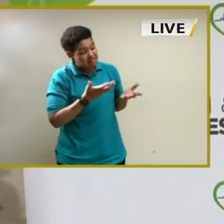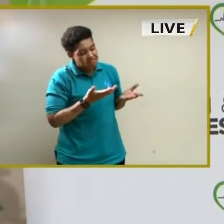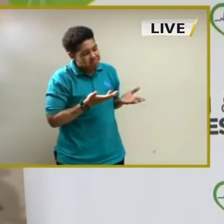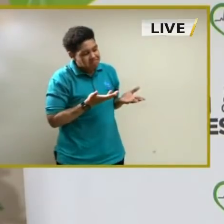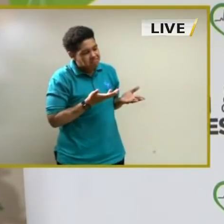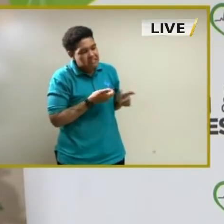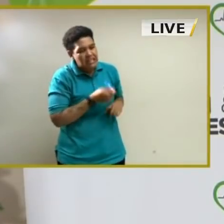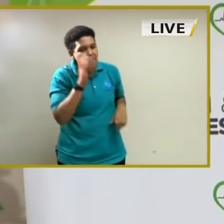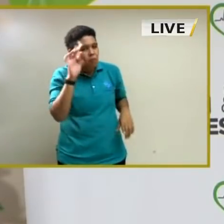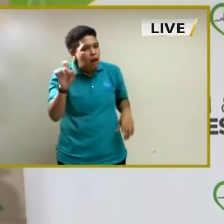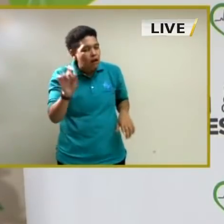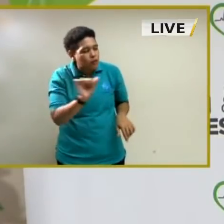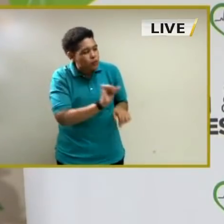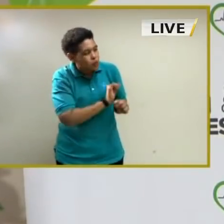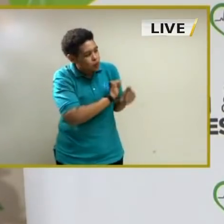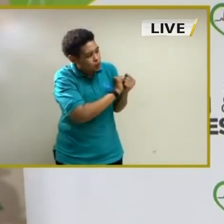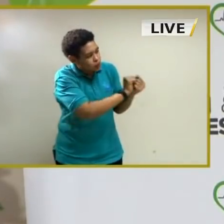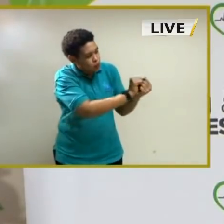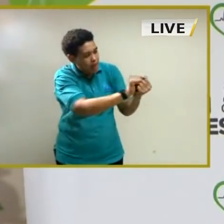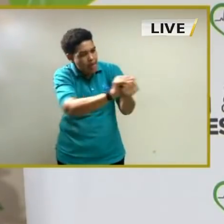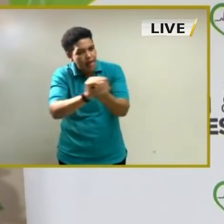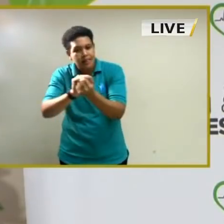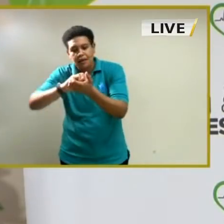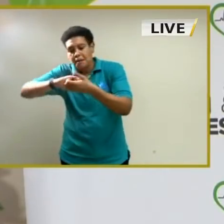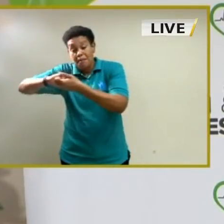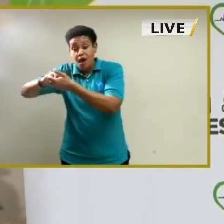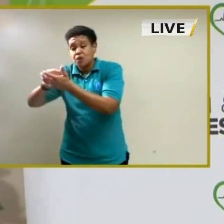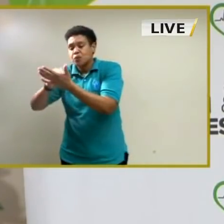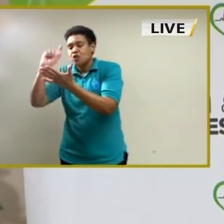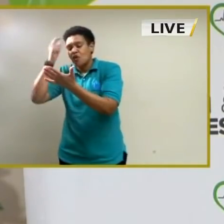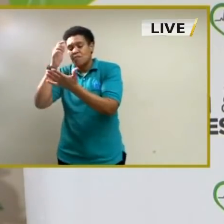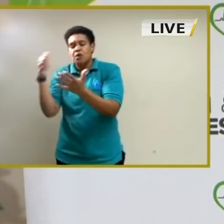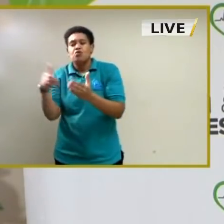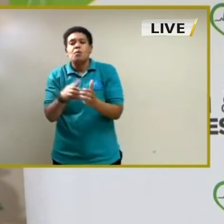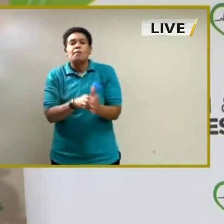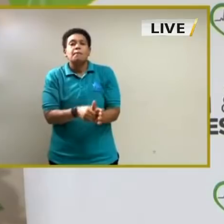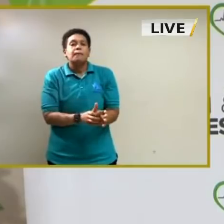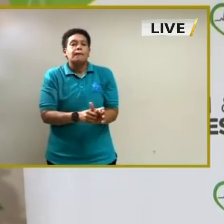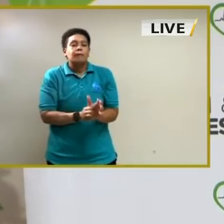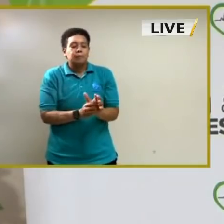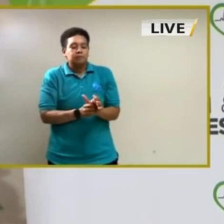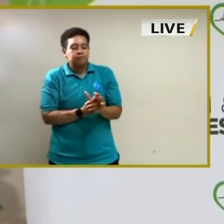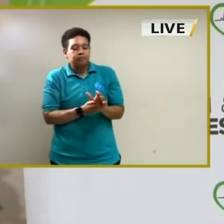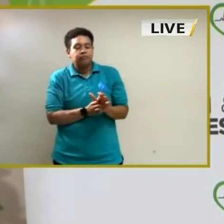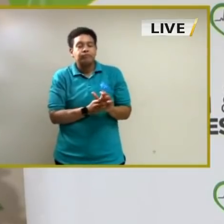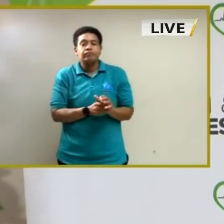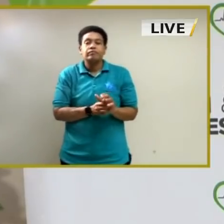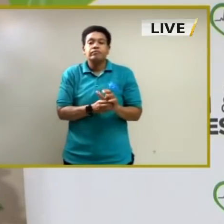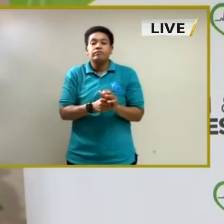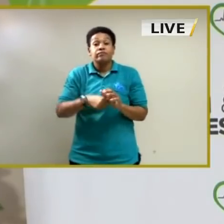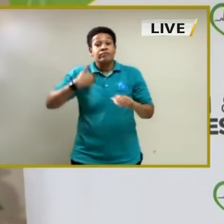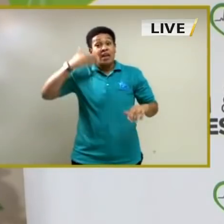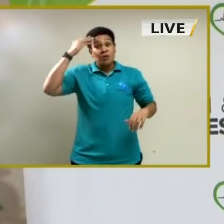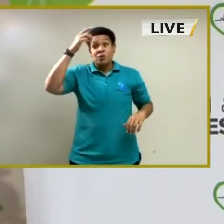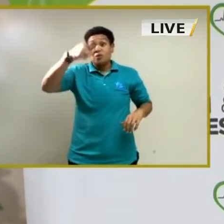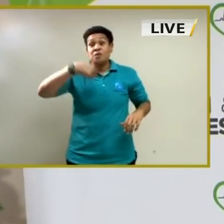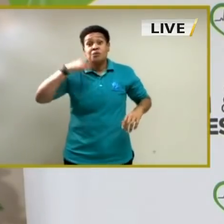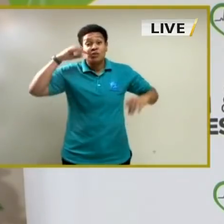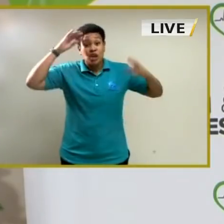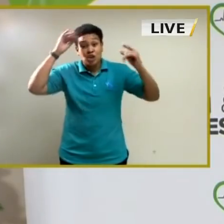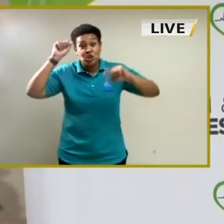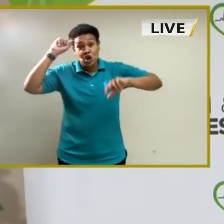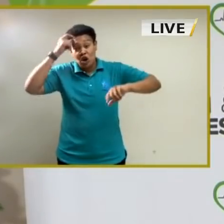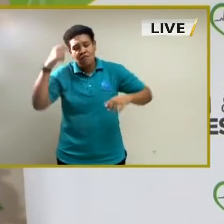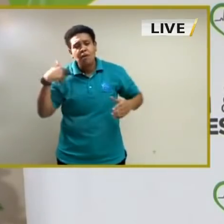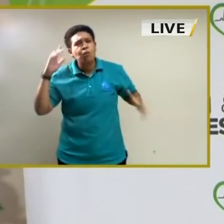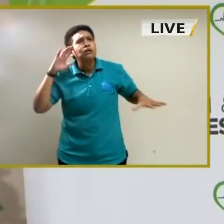It would have to be collective at the level of cabinet. I know we are concerned as a government, and we will take whatever action